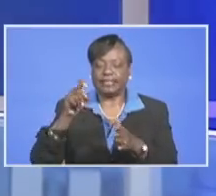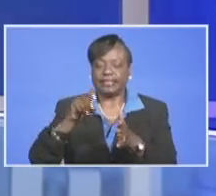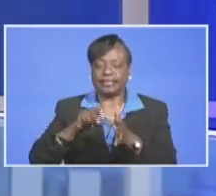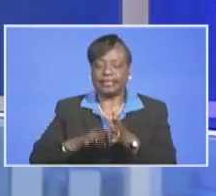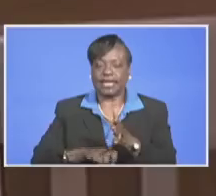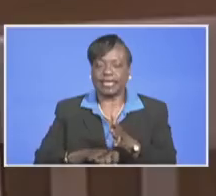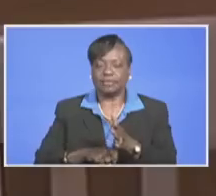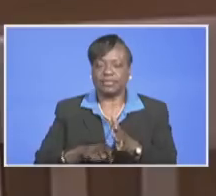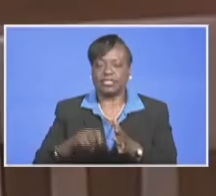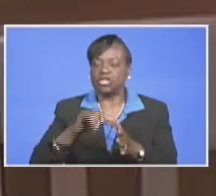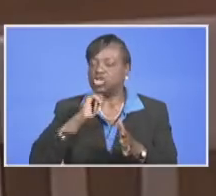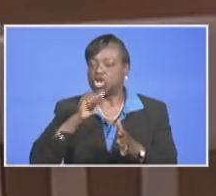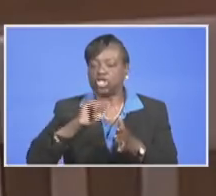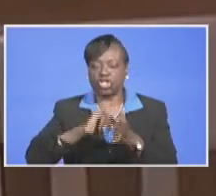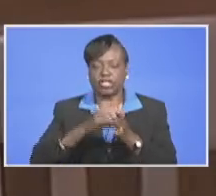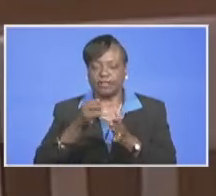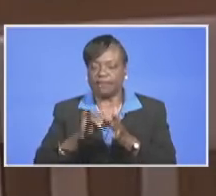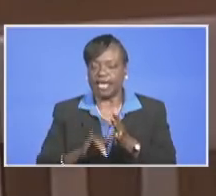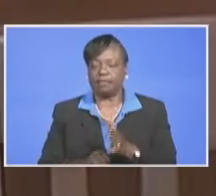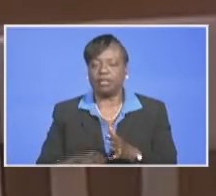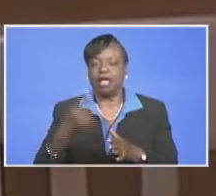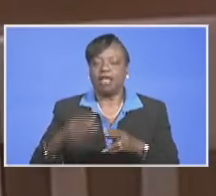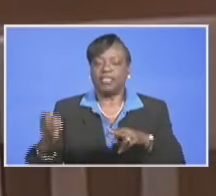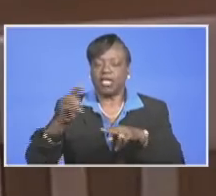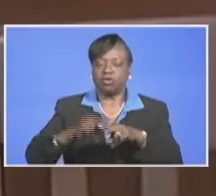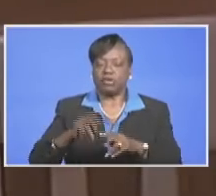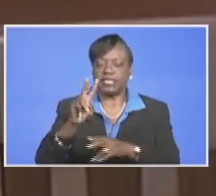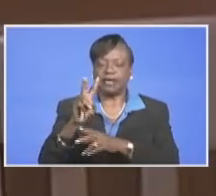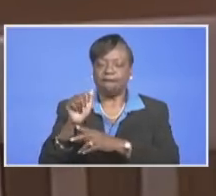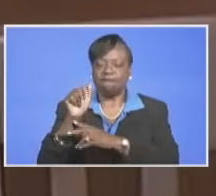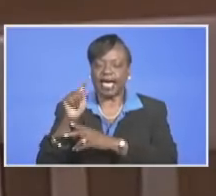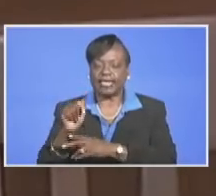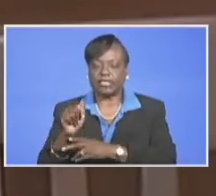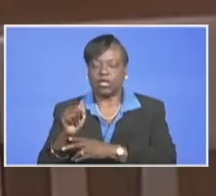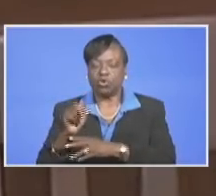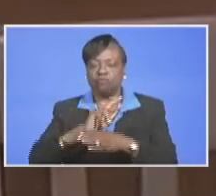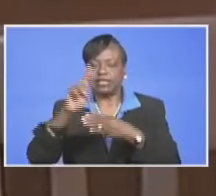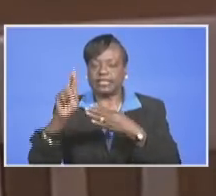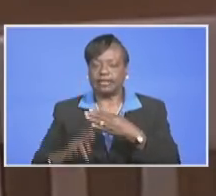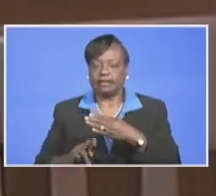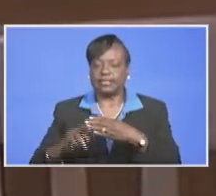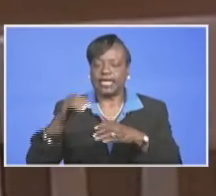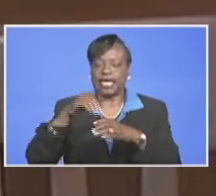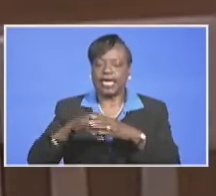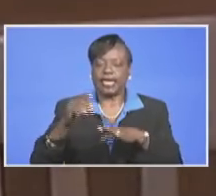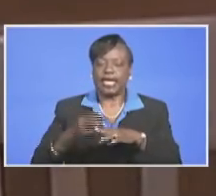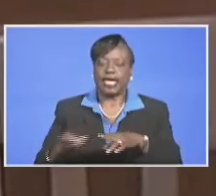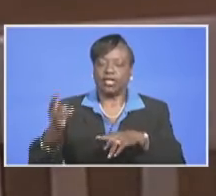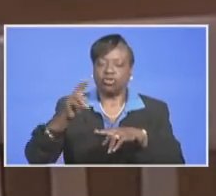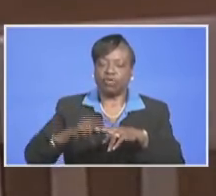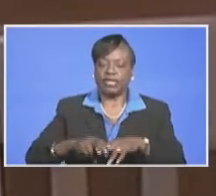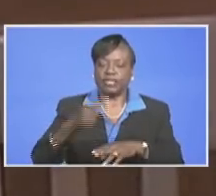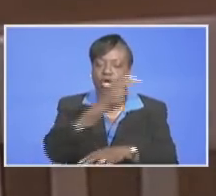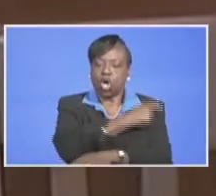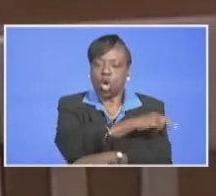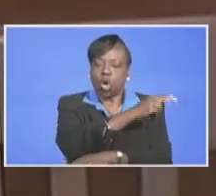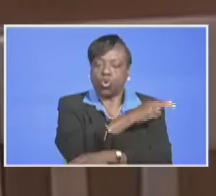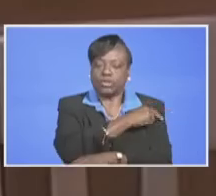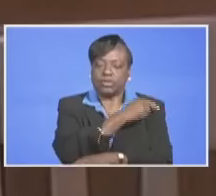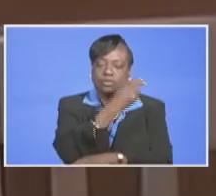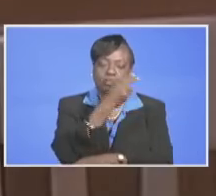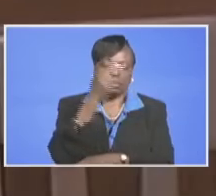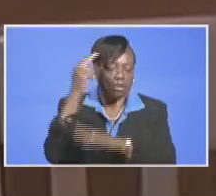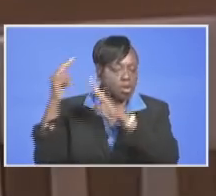industry. The increased VAT will result in increased hotel operational costs, driving up